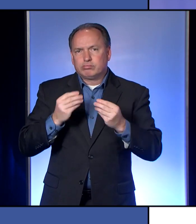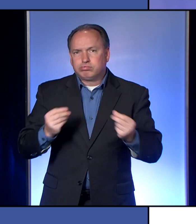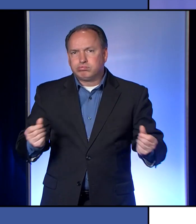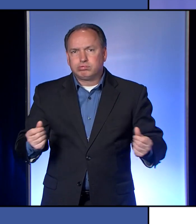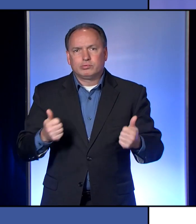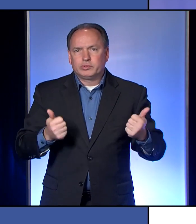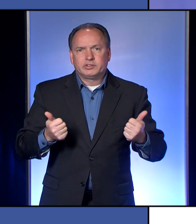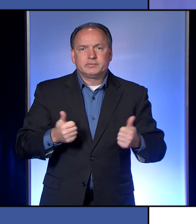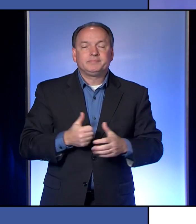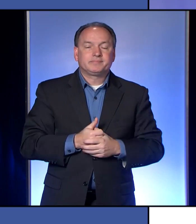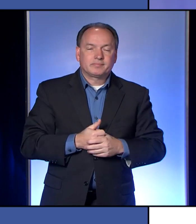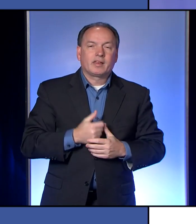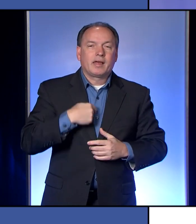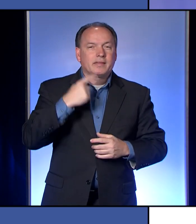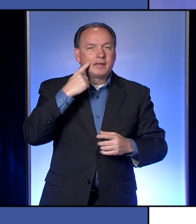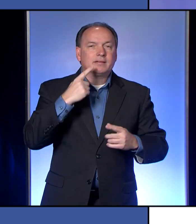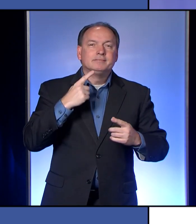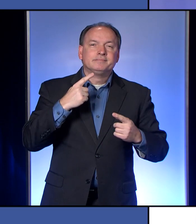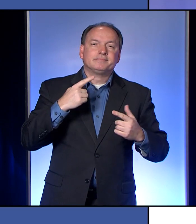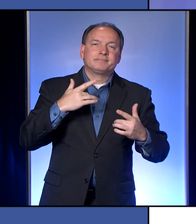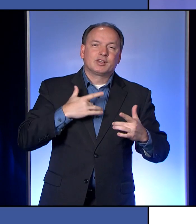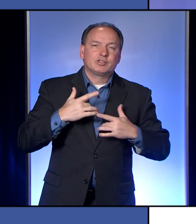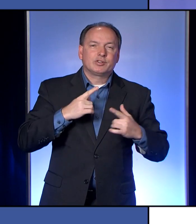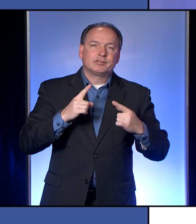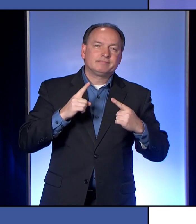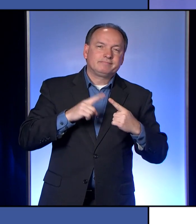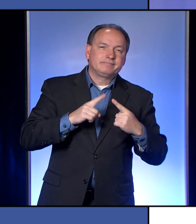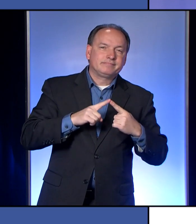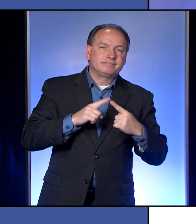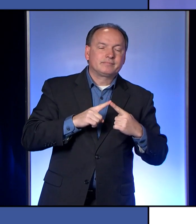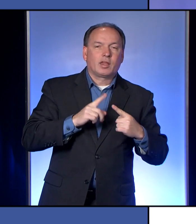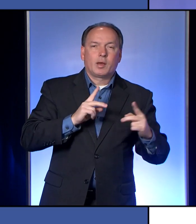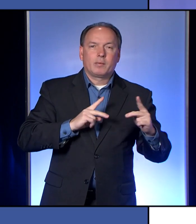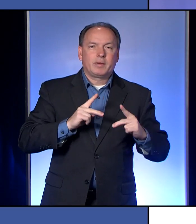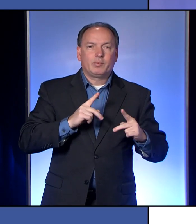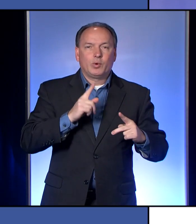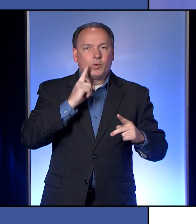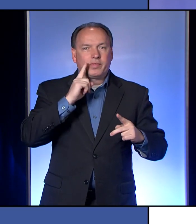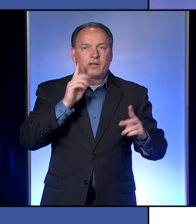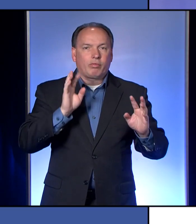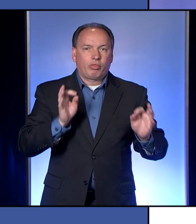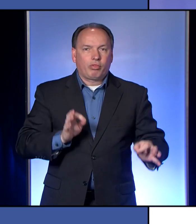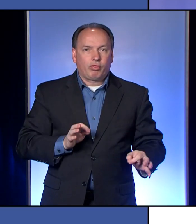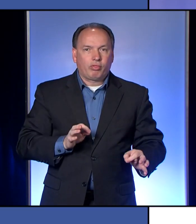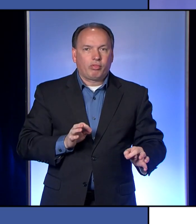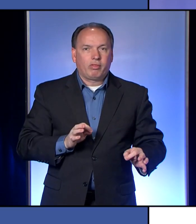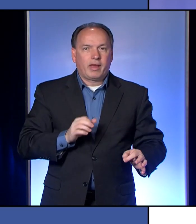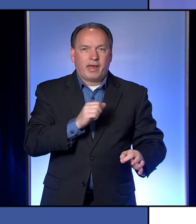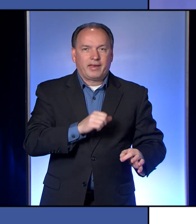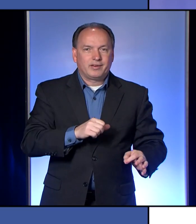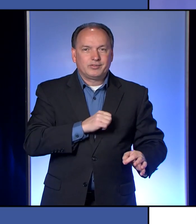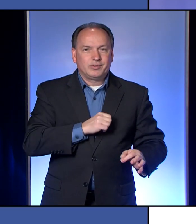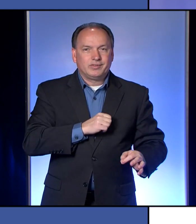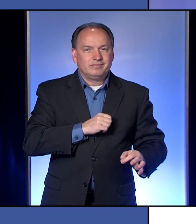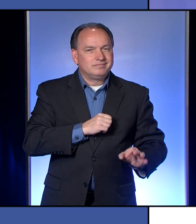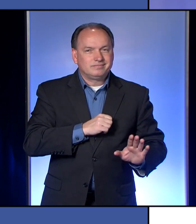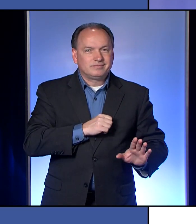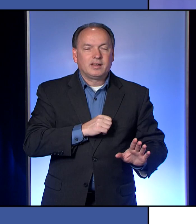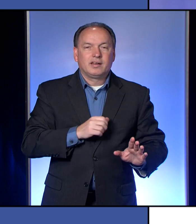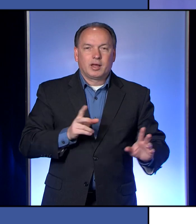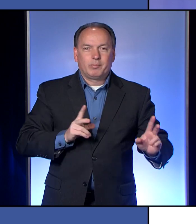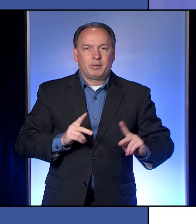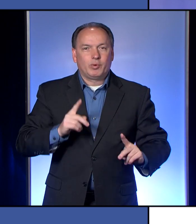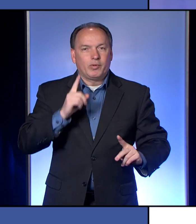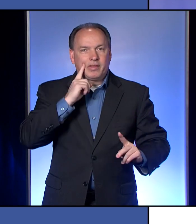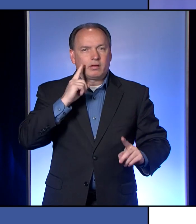Well, I think the concern continues to be the people who don't take this seriously. And there are people out there, there's the